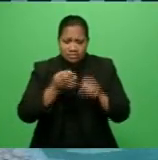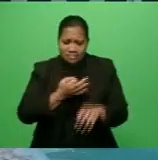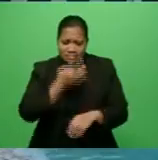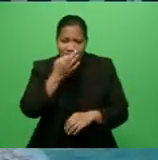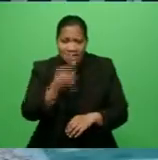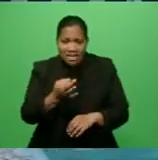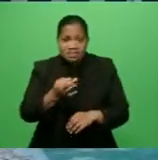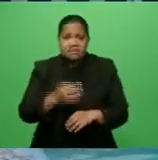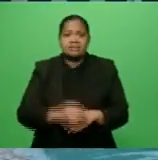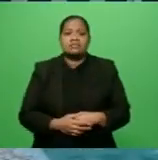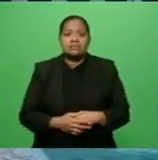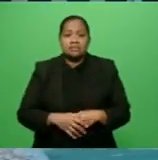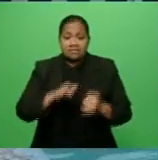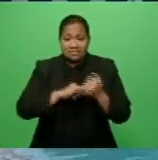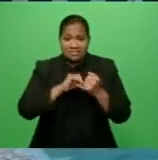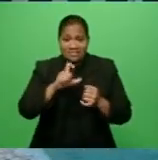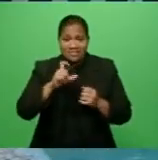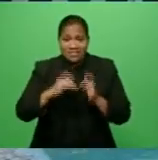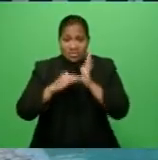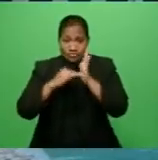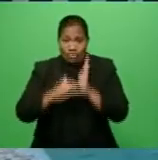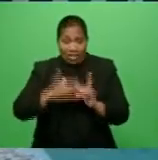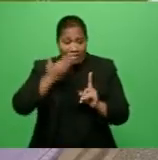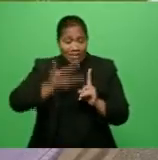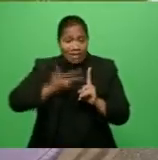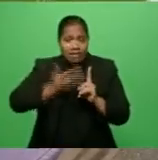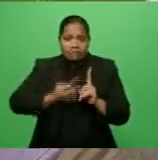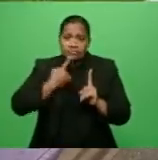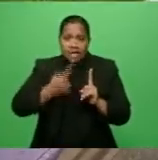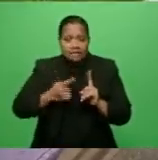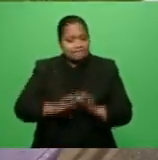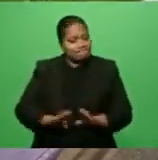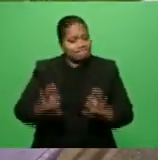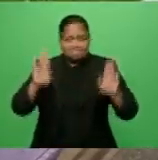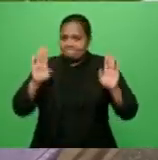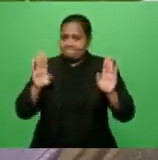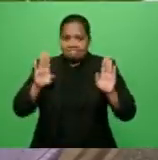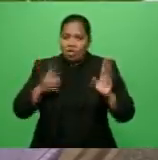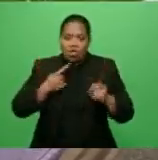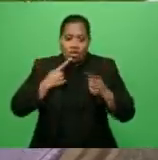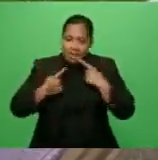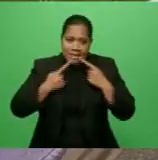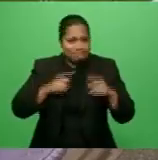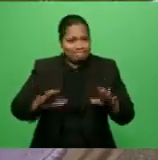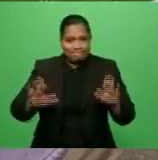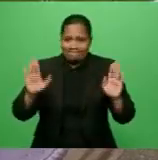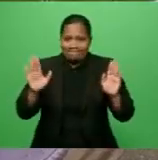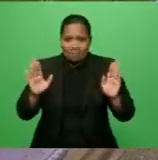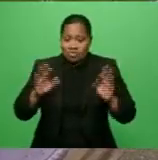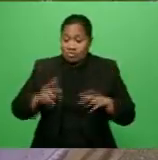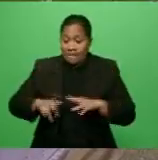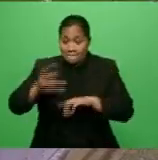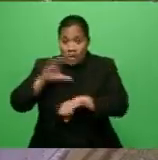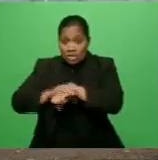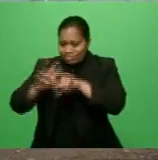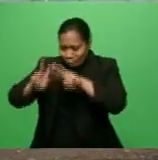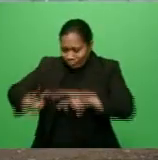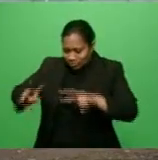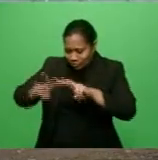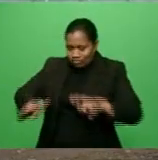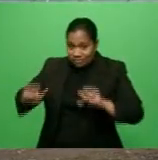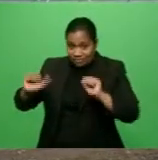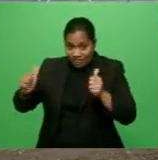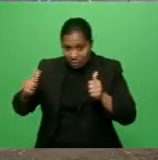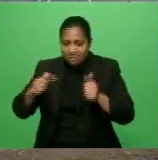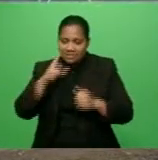Special Administrators Isikeli Tikonduandua says they are not in a position to comment until the police investigation is